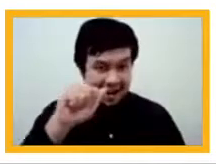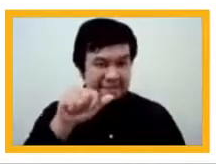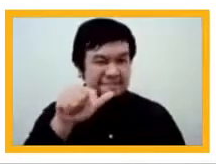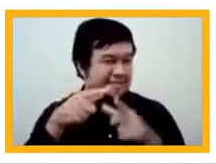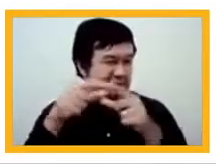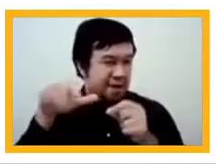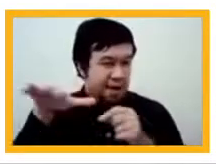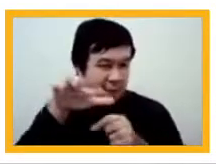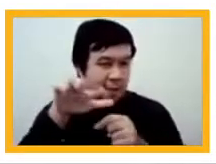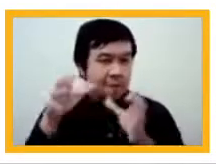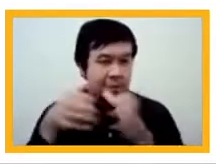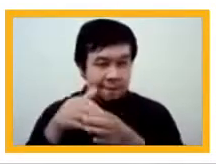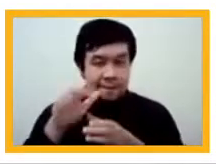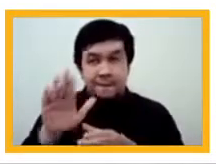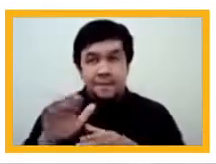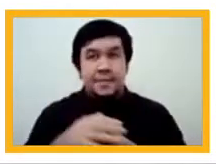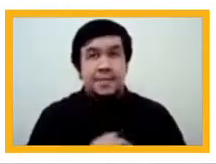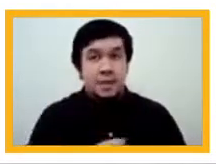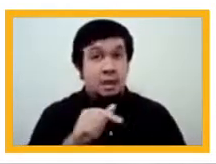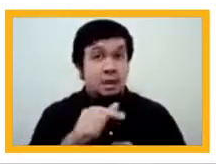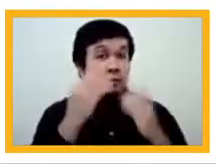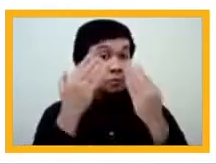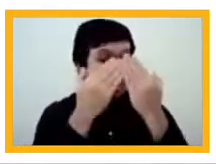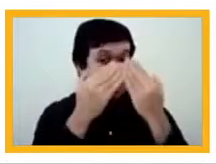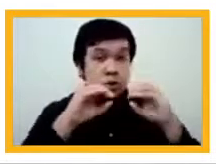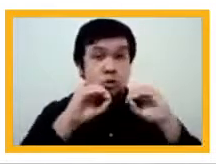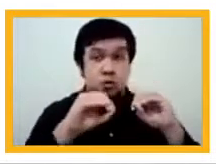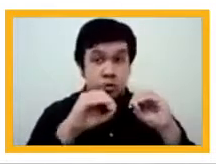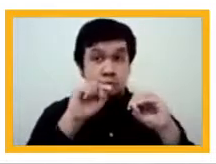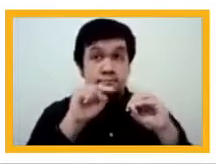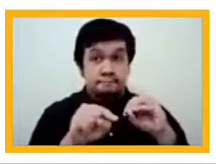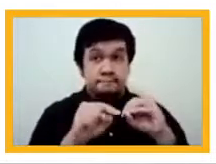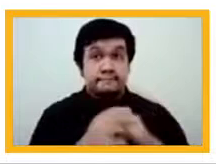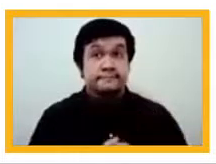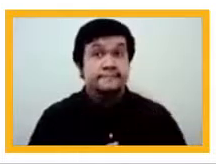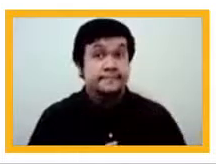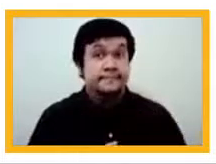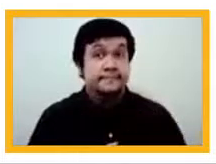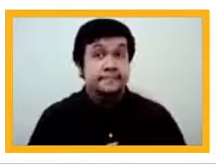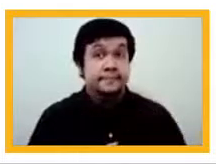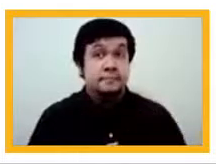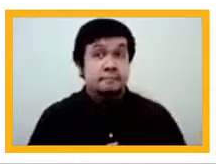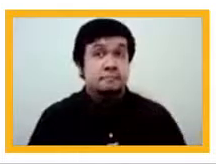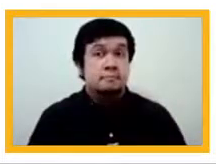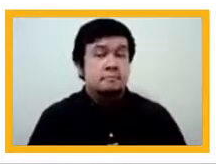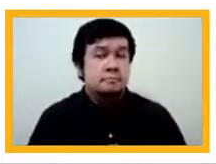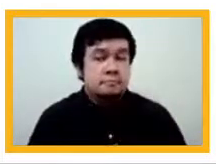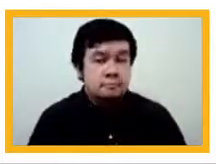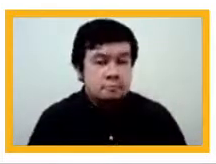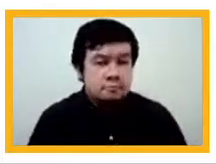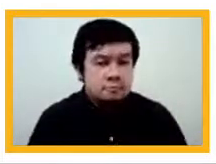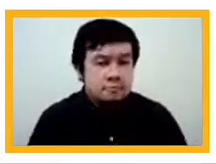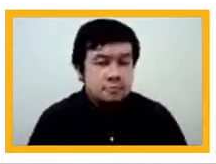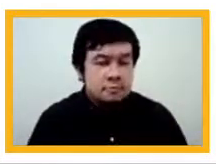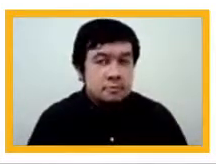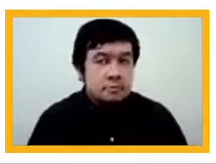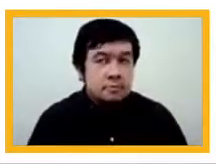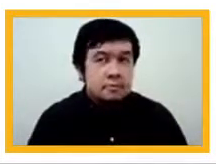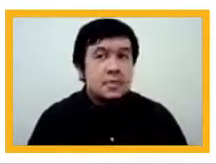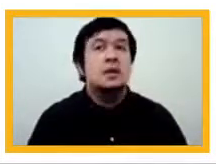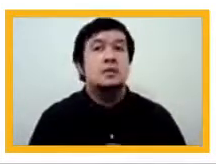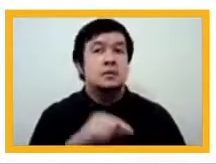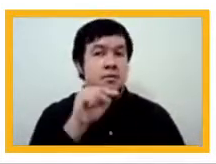in our sector secretariat where the community of practice sits. And she is supporting innovation